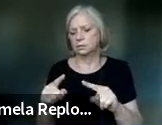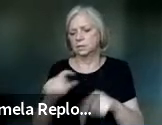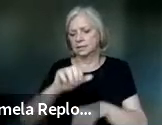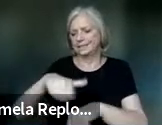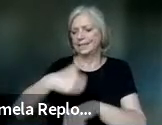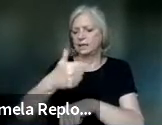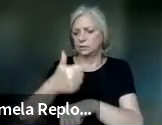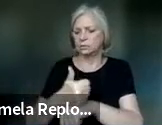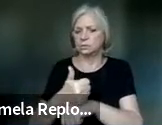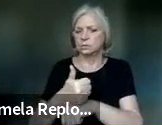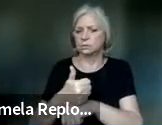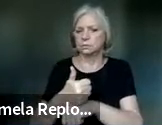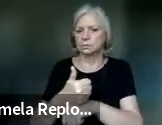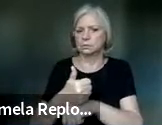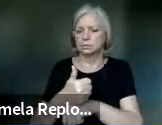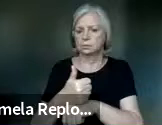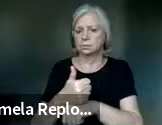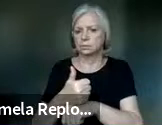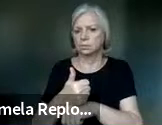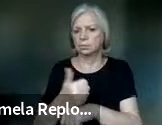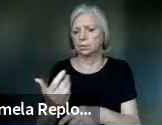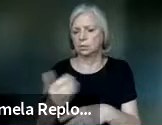for correctional settings.